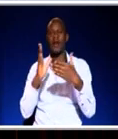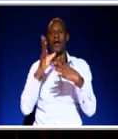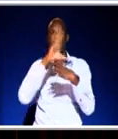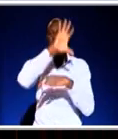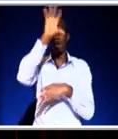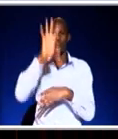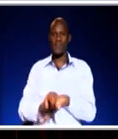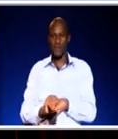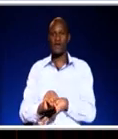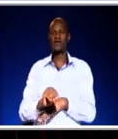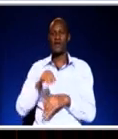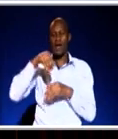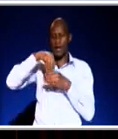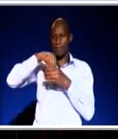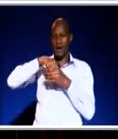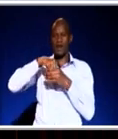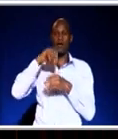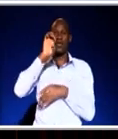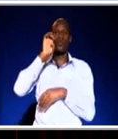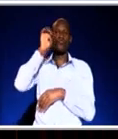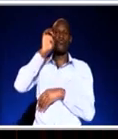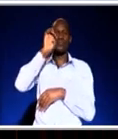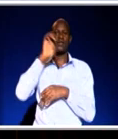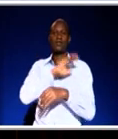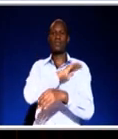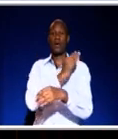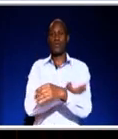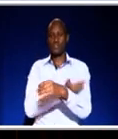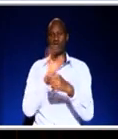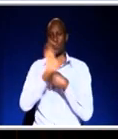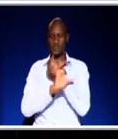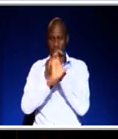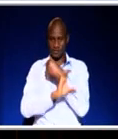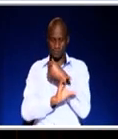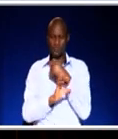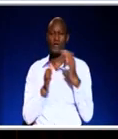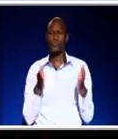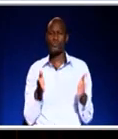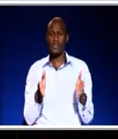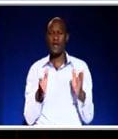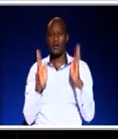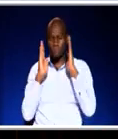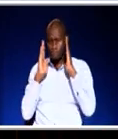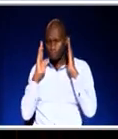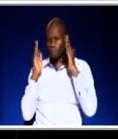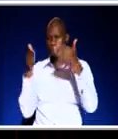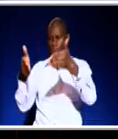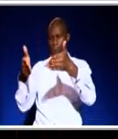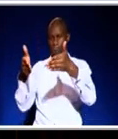among the European powers. Now, let us now look at